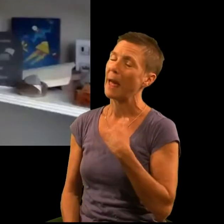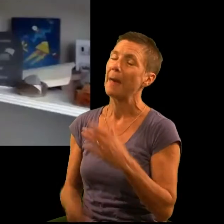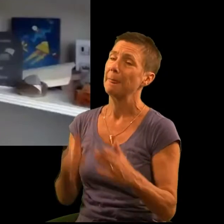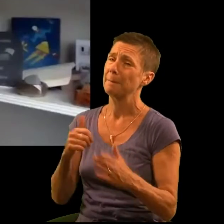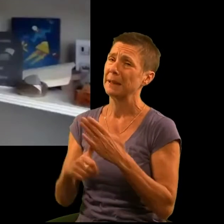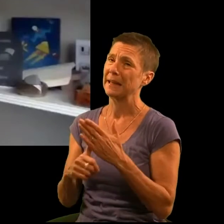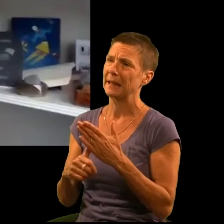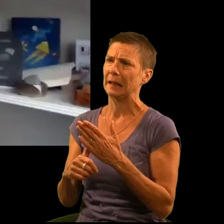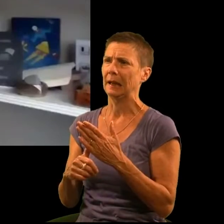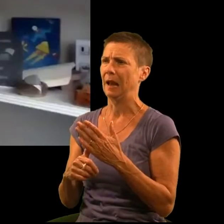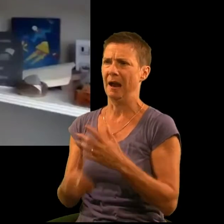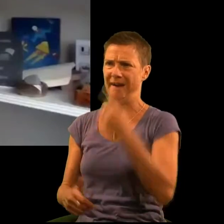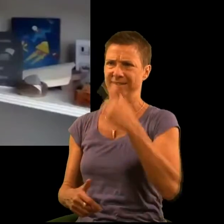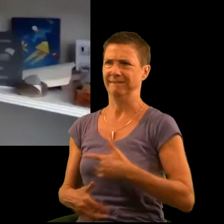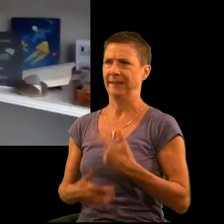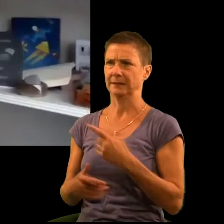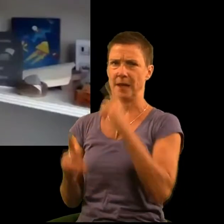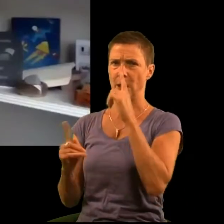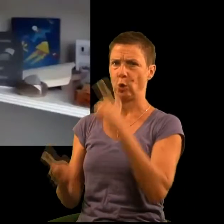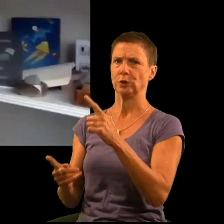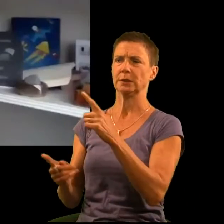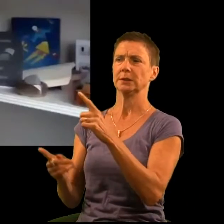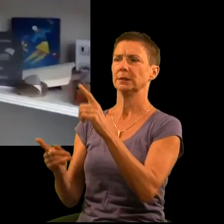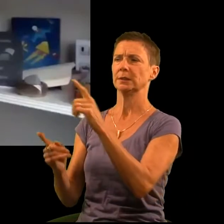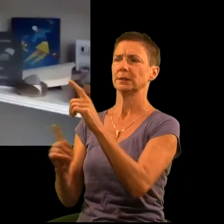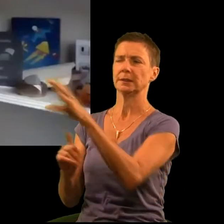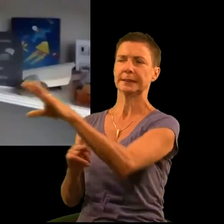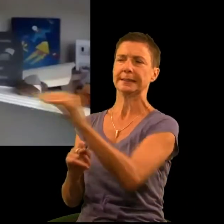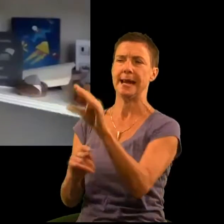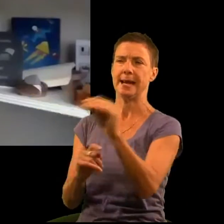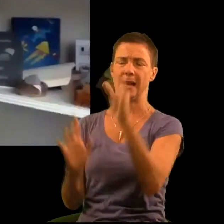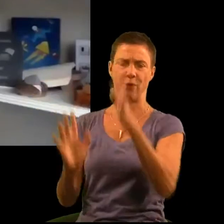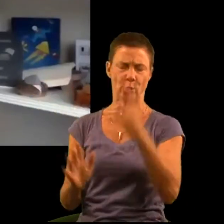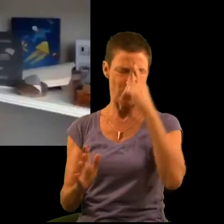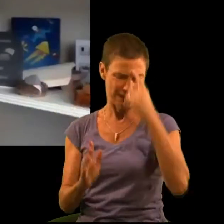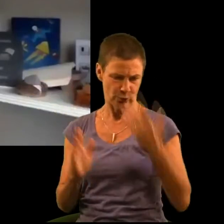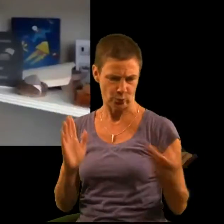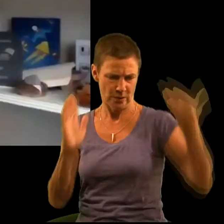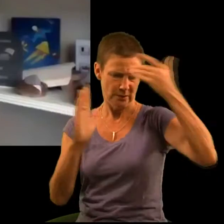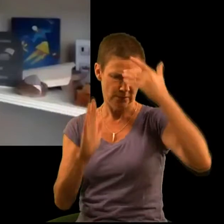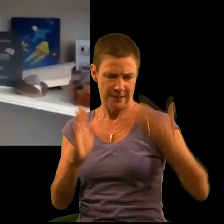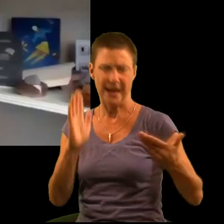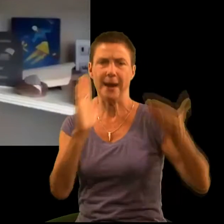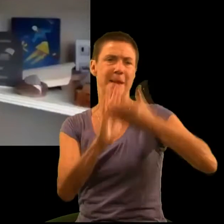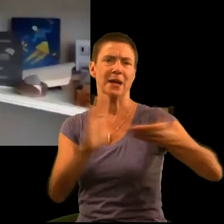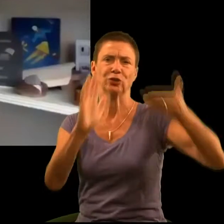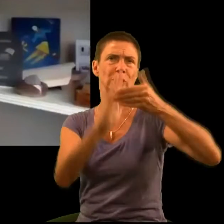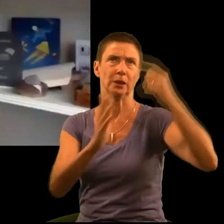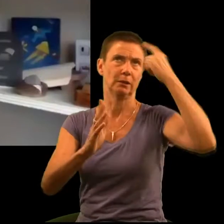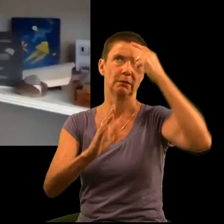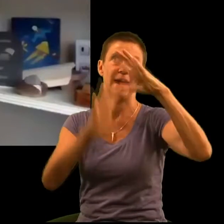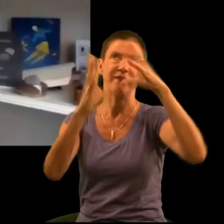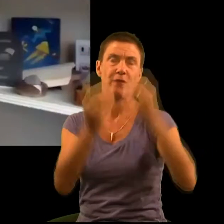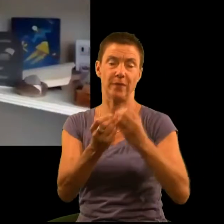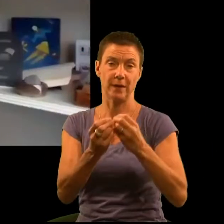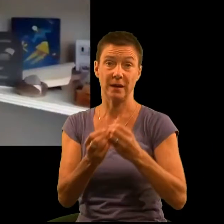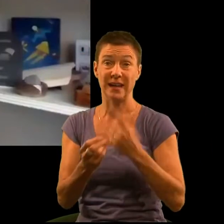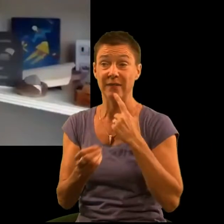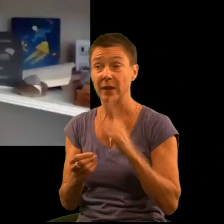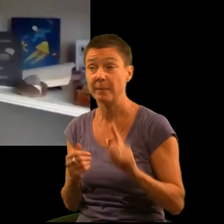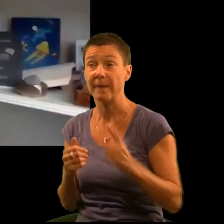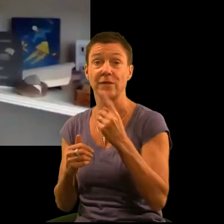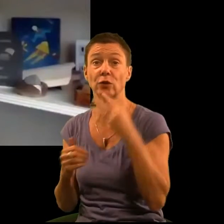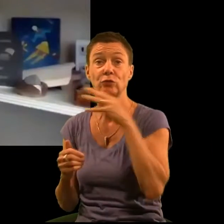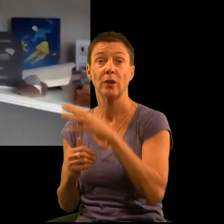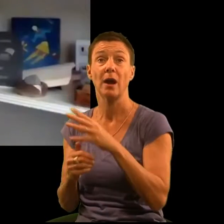something, you know, I didn't think that was something you did. I thought that, you know, you had to invent everything. And then even in my first couple of drafts